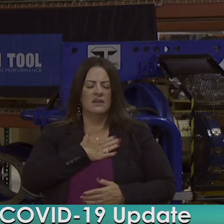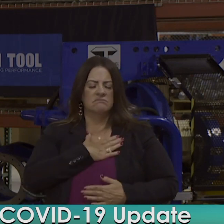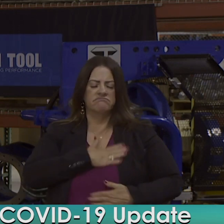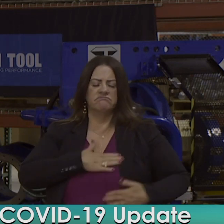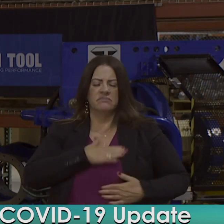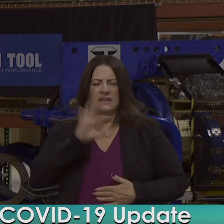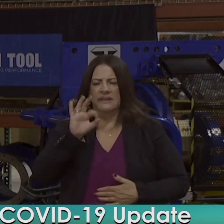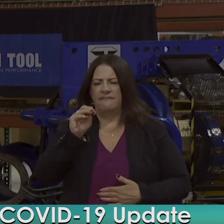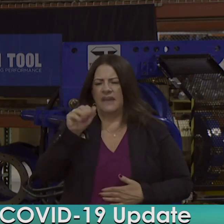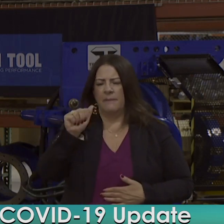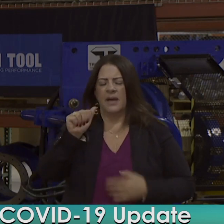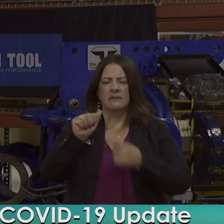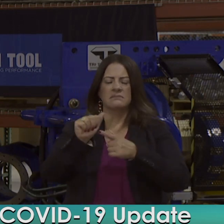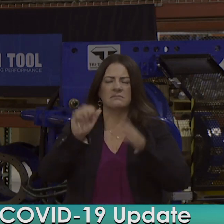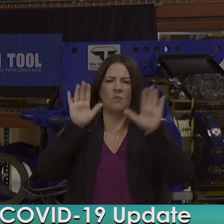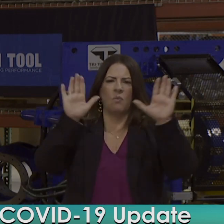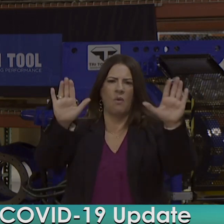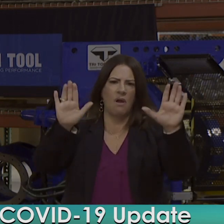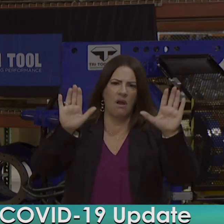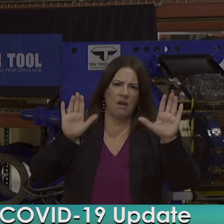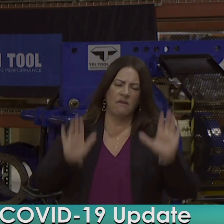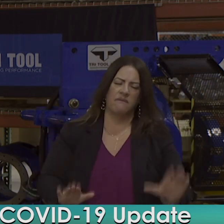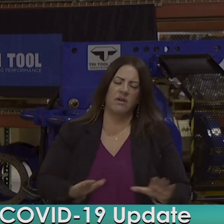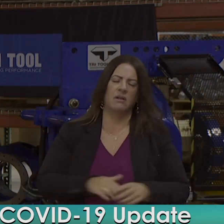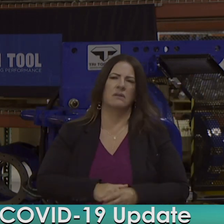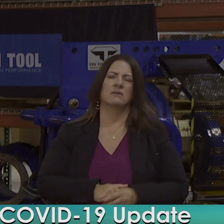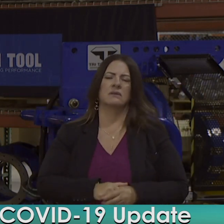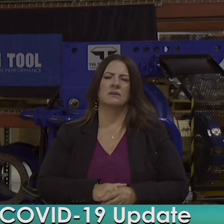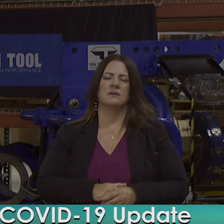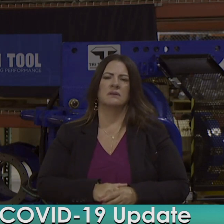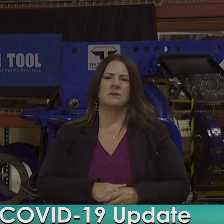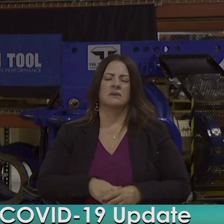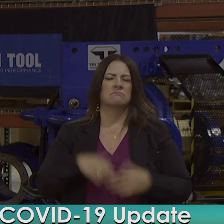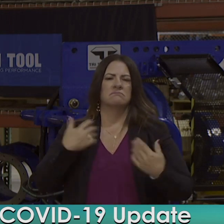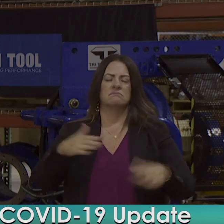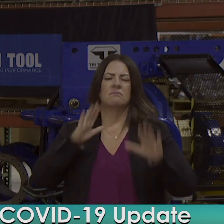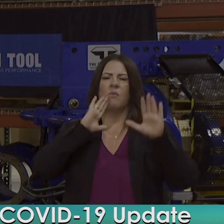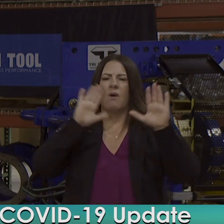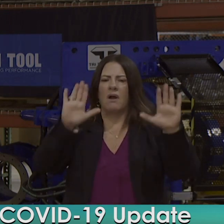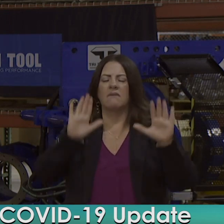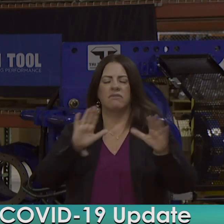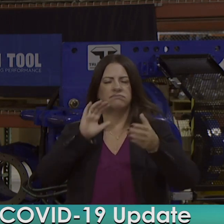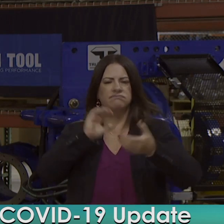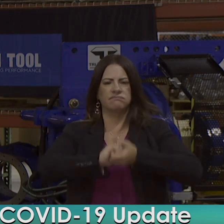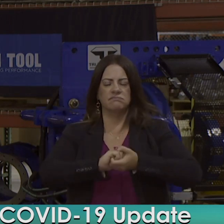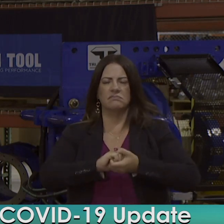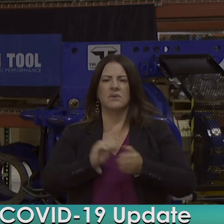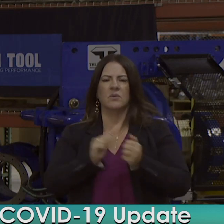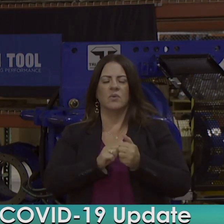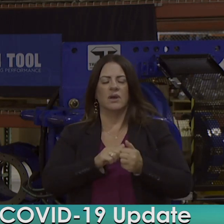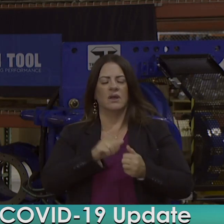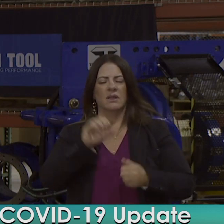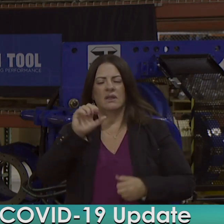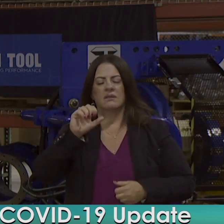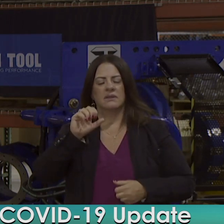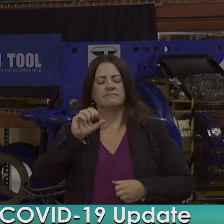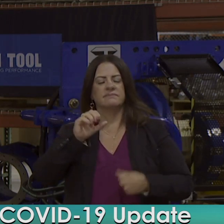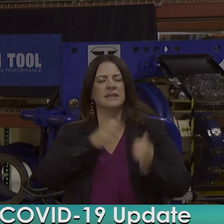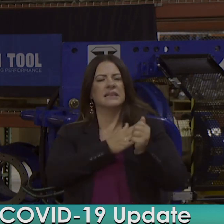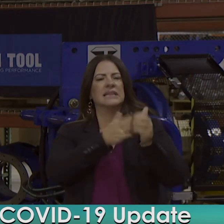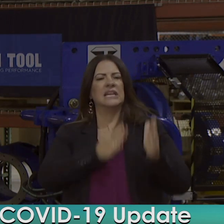have been extraordinary, and my confidence in the incredible partnership and leadership of Speaker Nancy Pelosi, and